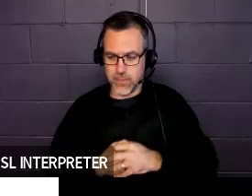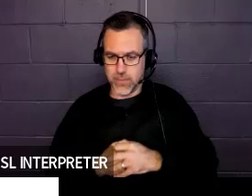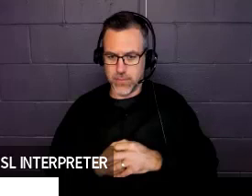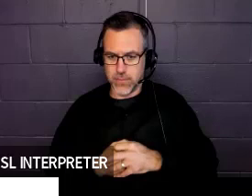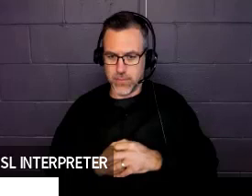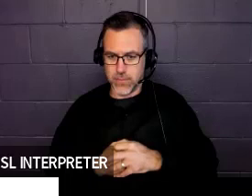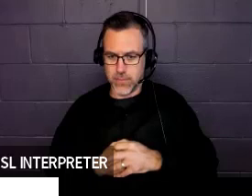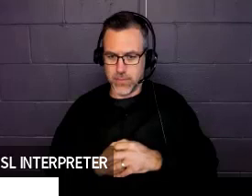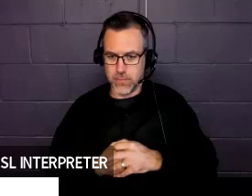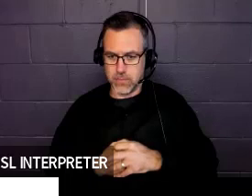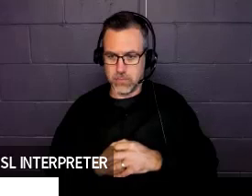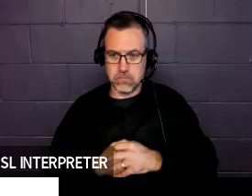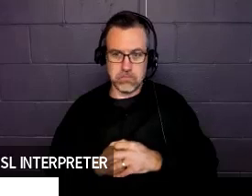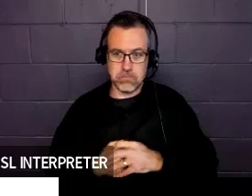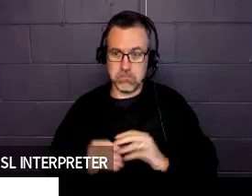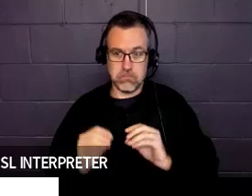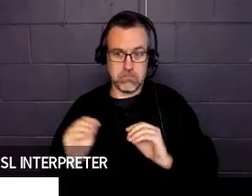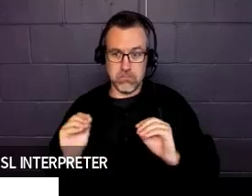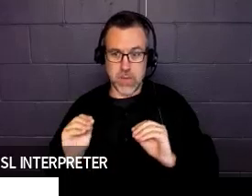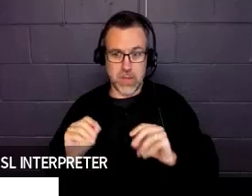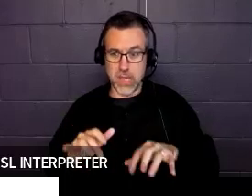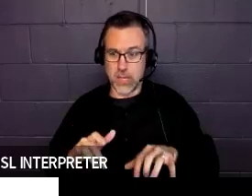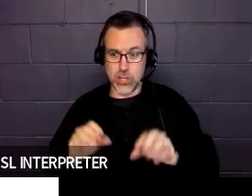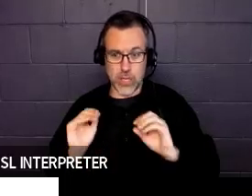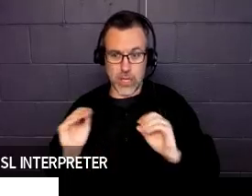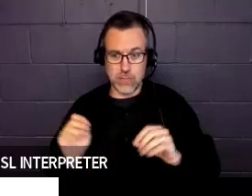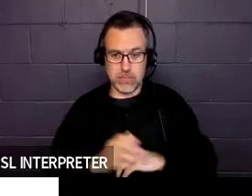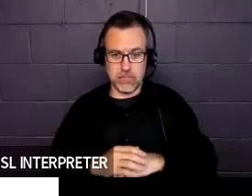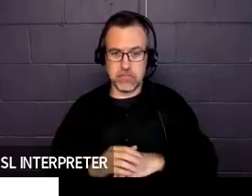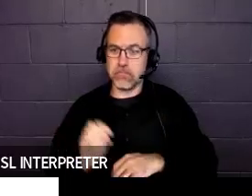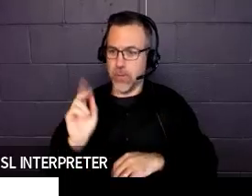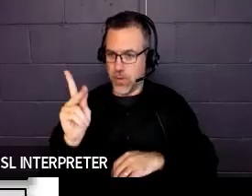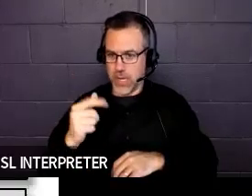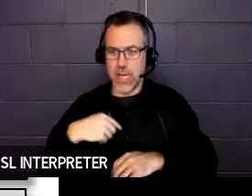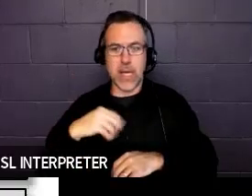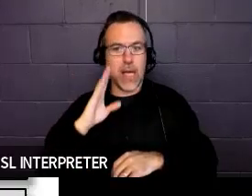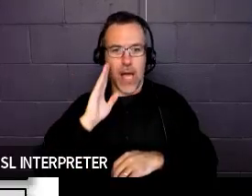Nothing in chat. Okay, I'll keep going.